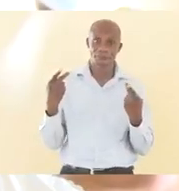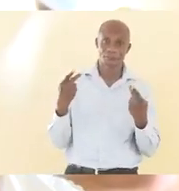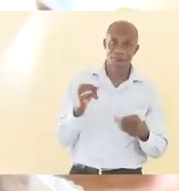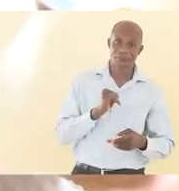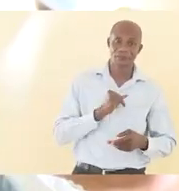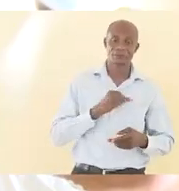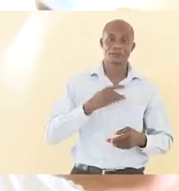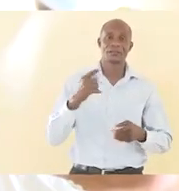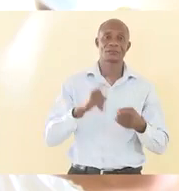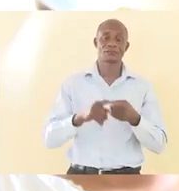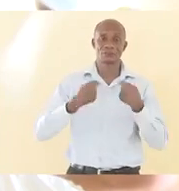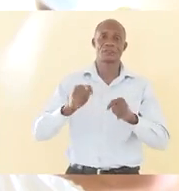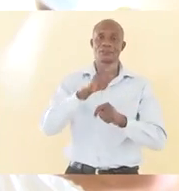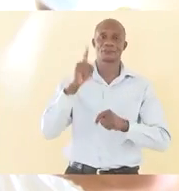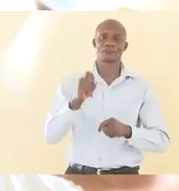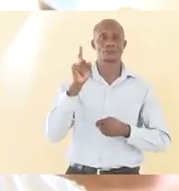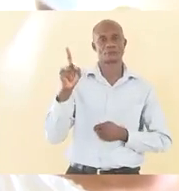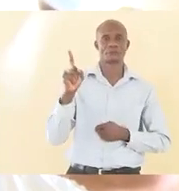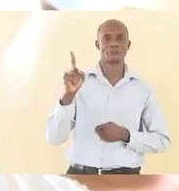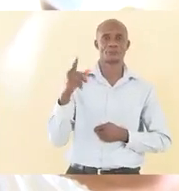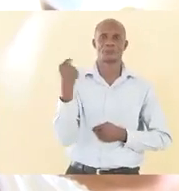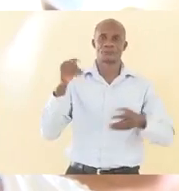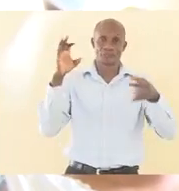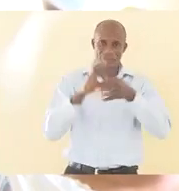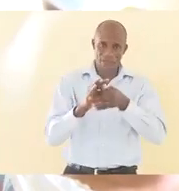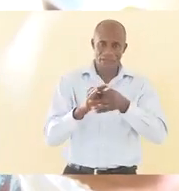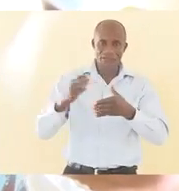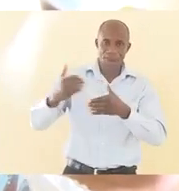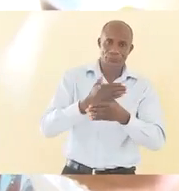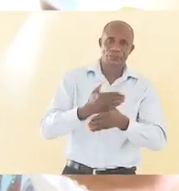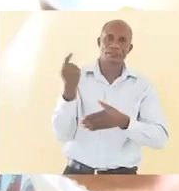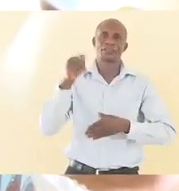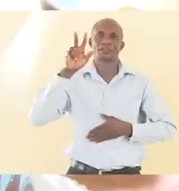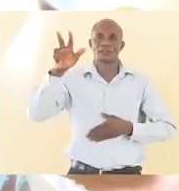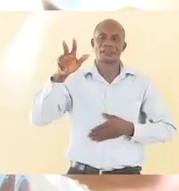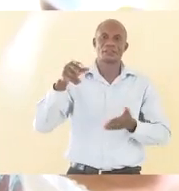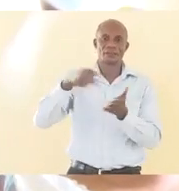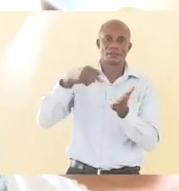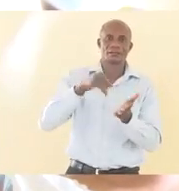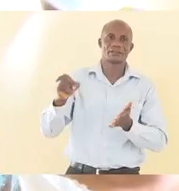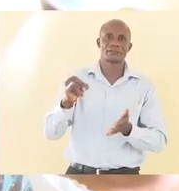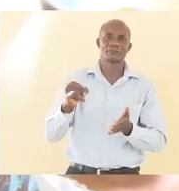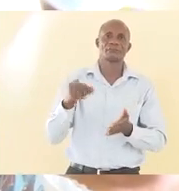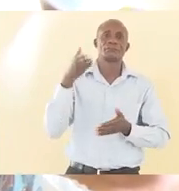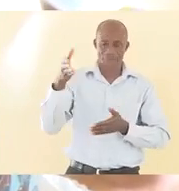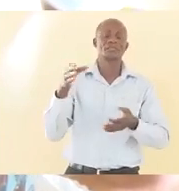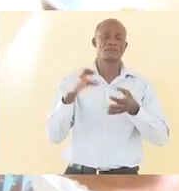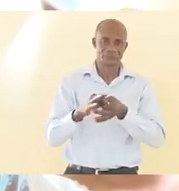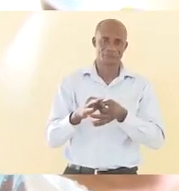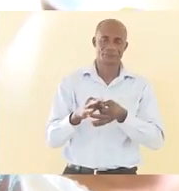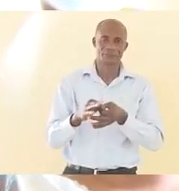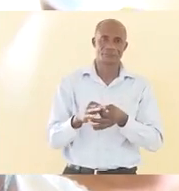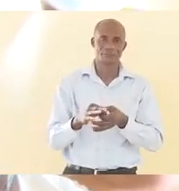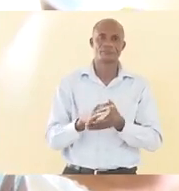Father, I'd like to attend question one. The link between the three readings of today, if there is any. I think there is a